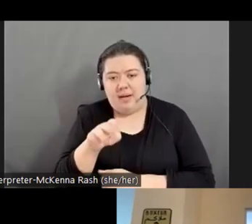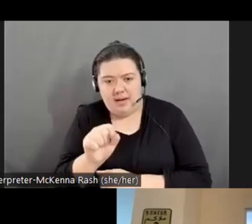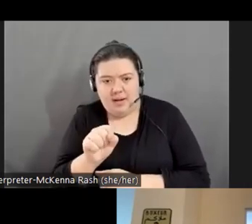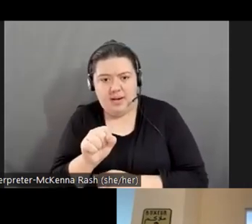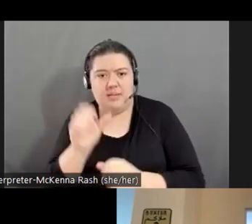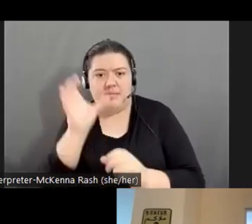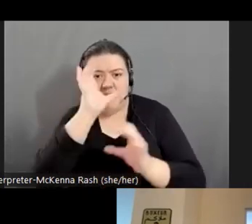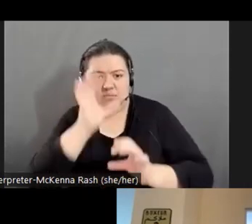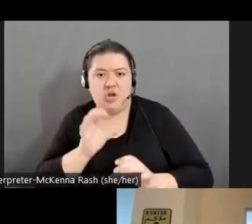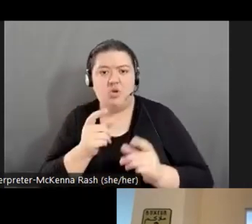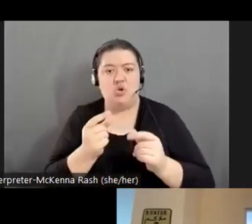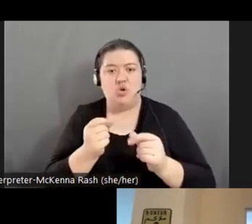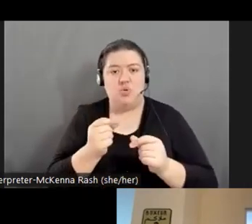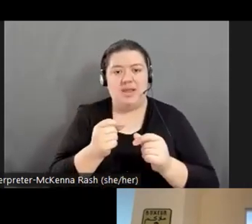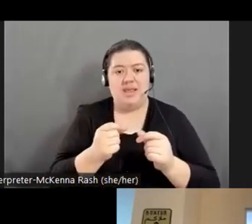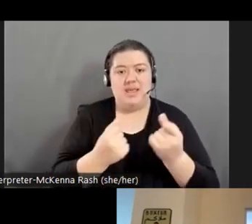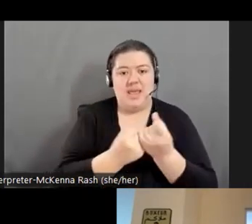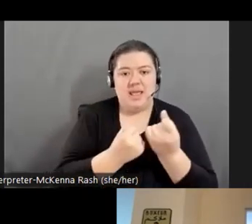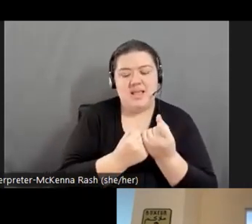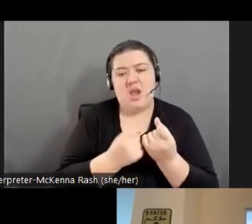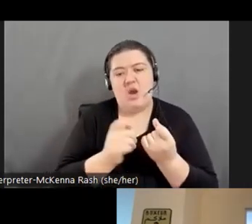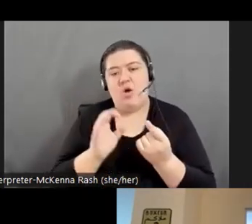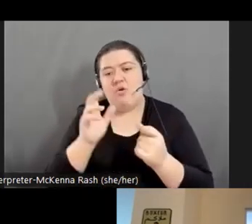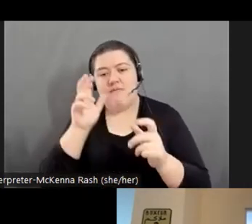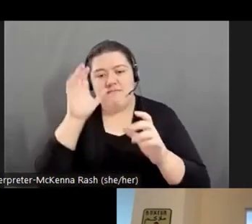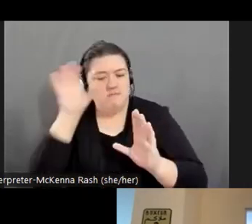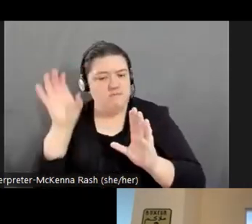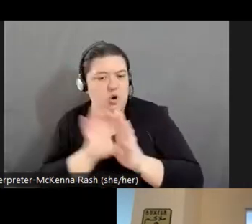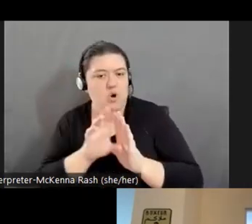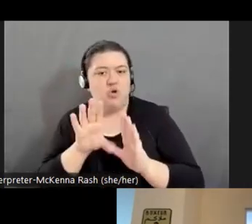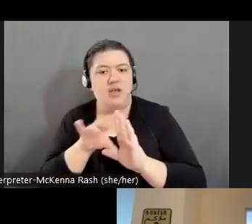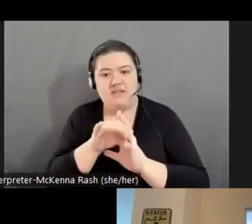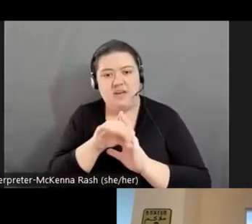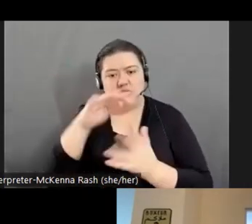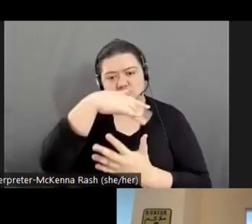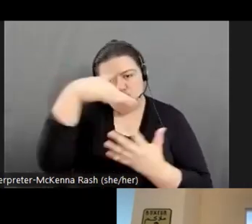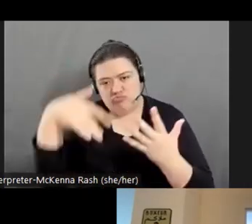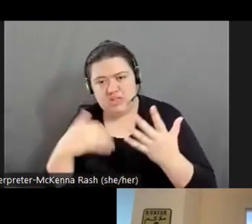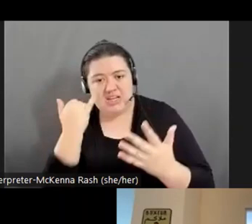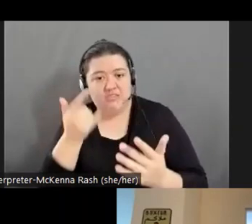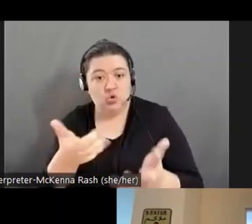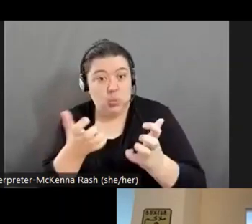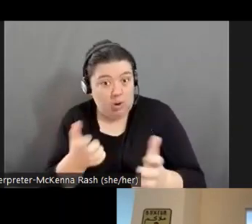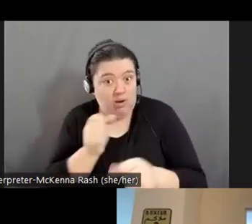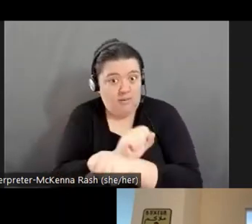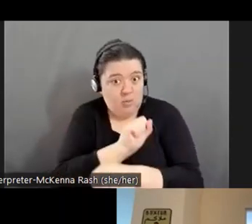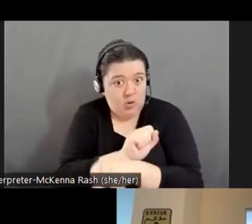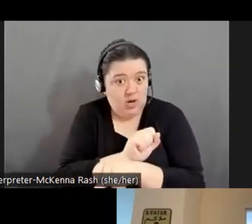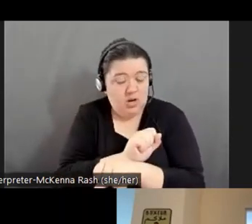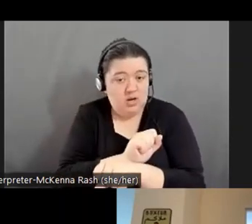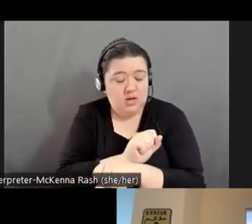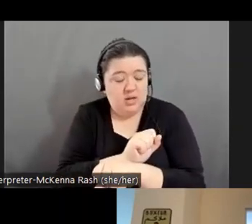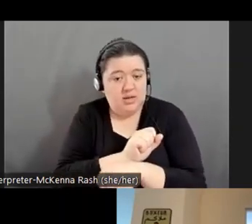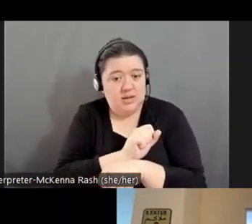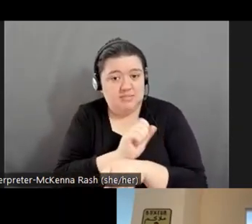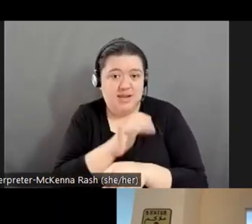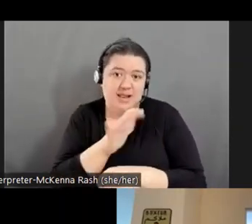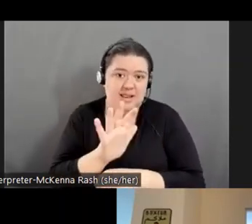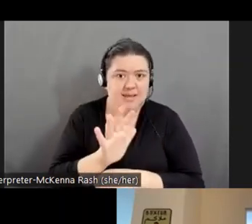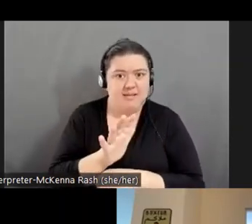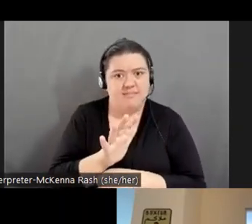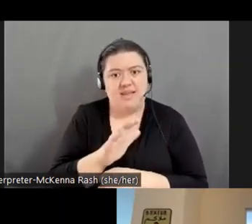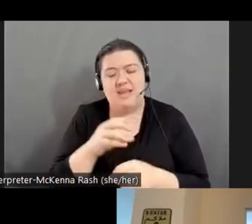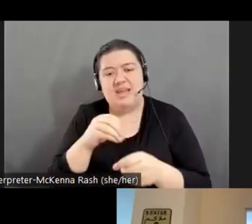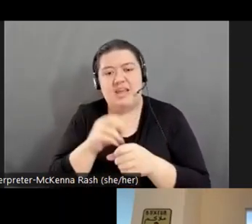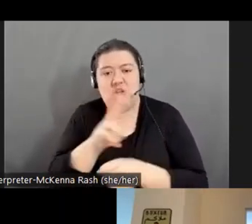the assets, the photos for your albums and the videos and all of the stuff. So if you want to be working kind of like in the United